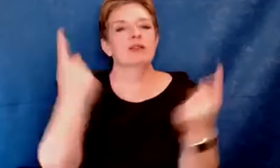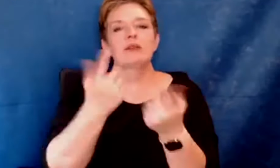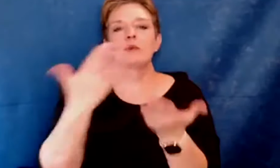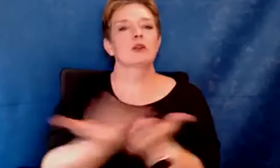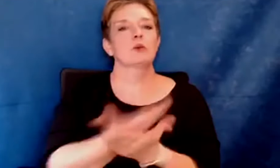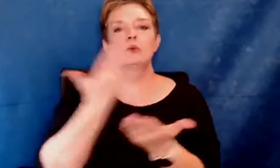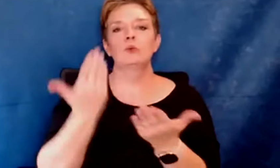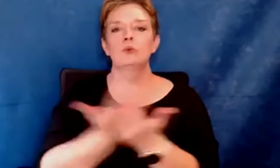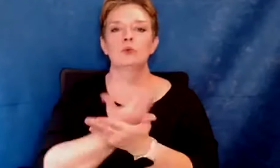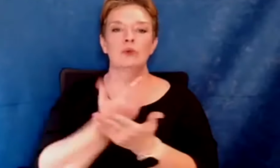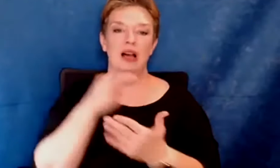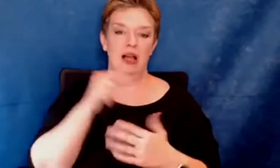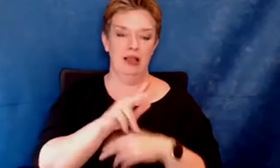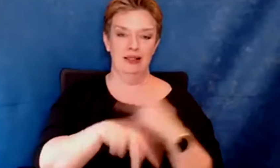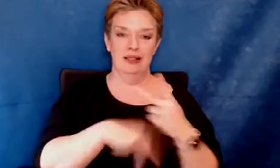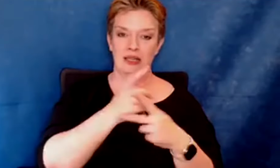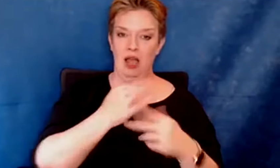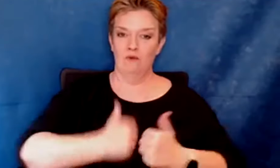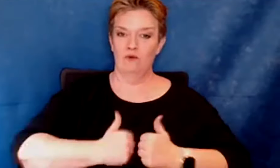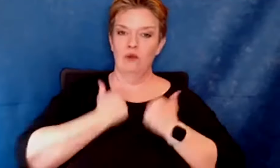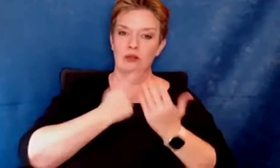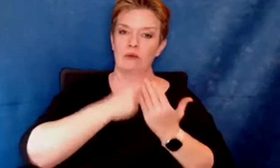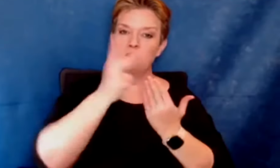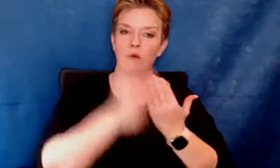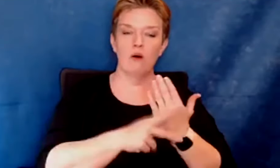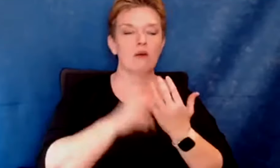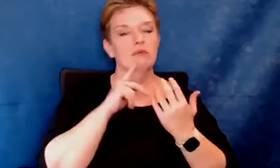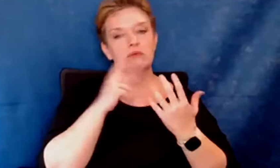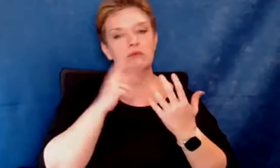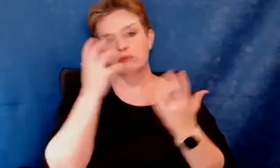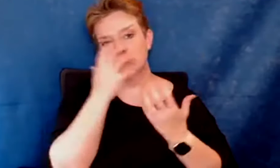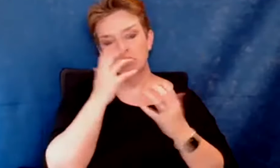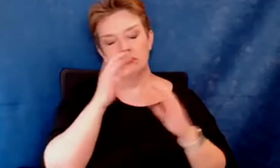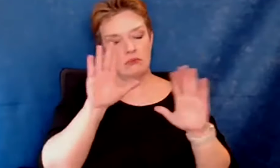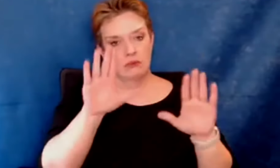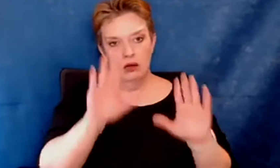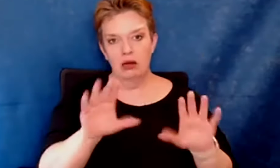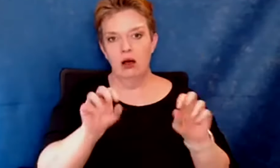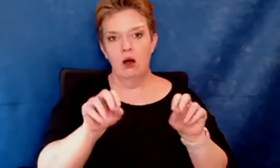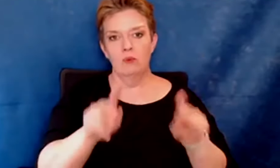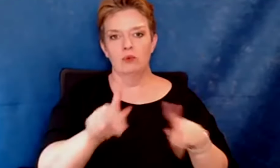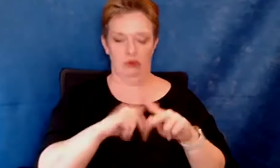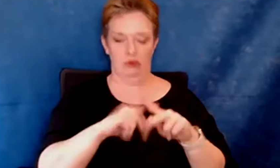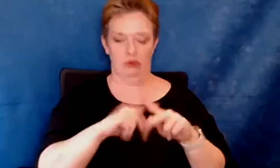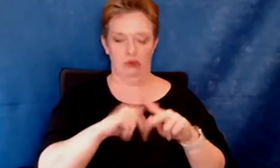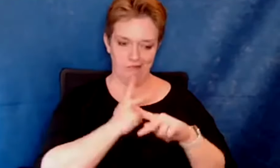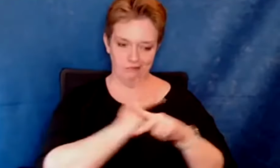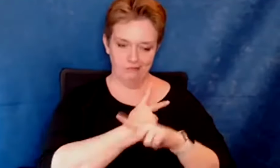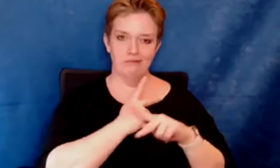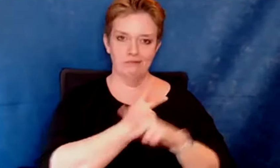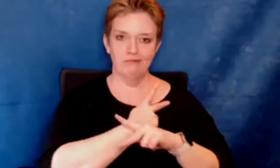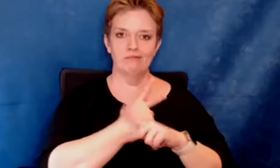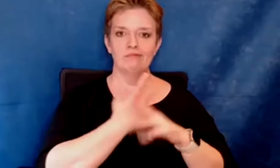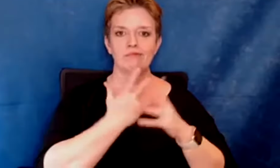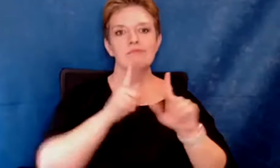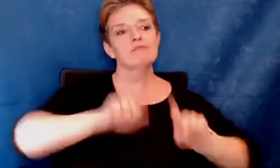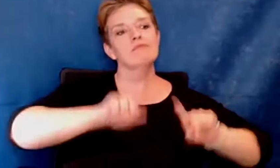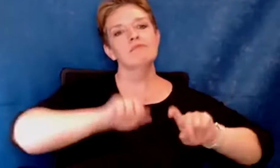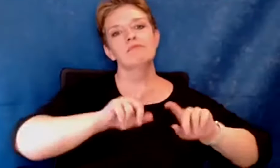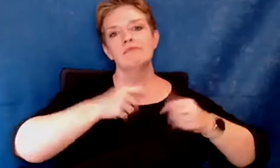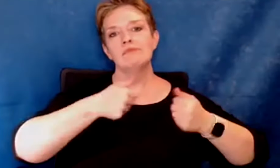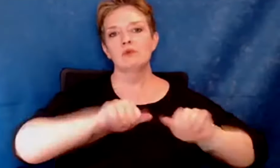these residencies are an amazing opportunity to figure out what you want to make. You can explore new